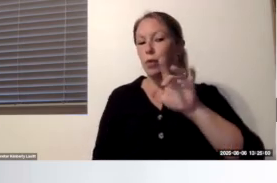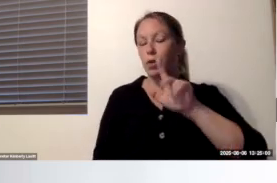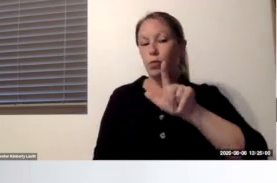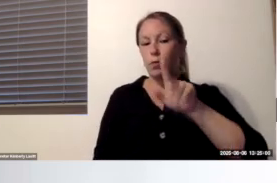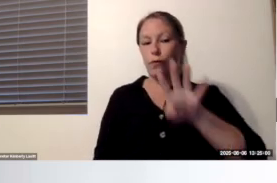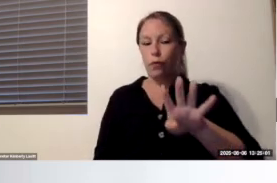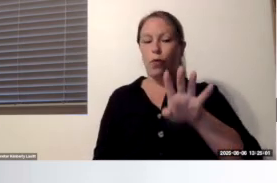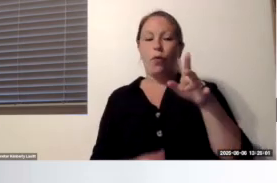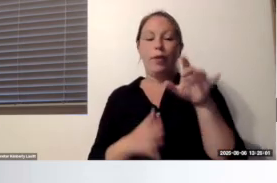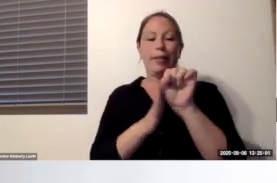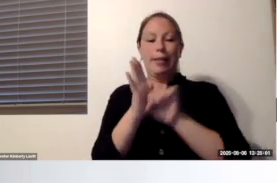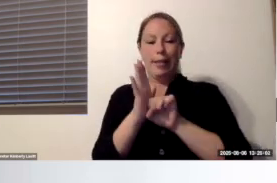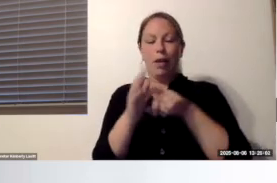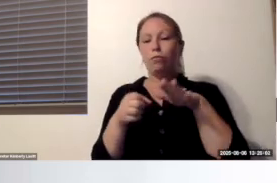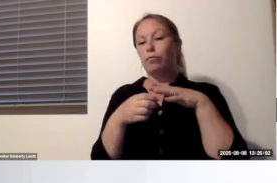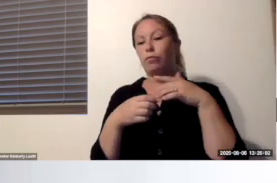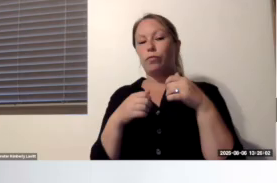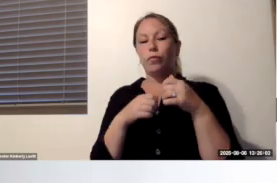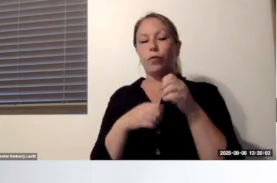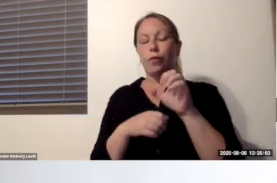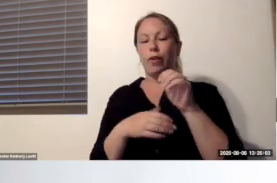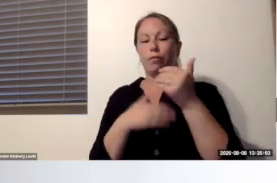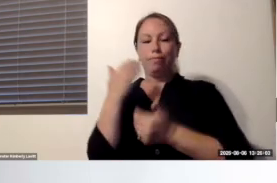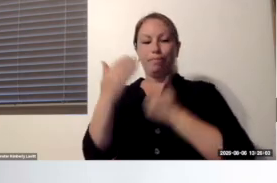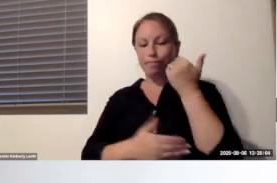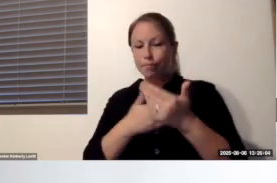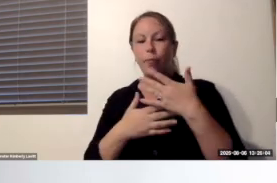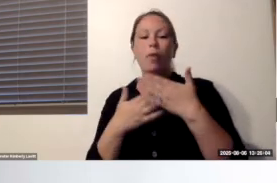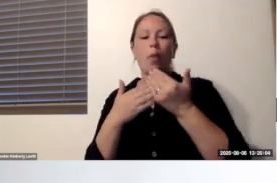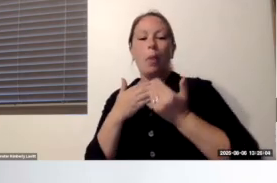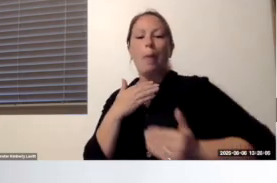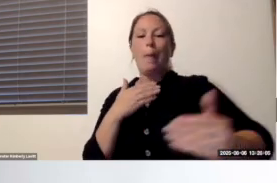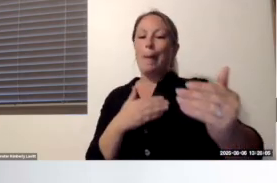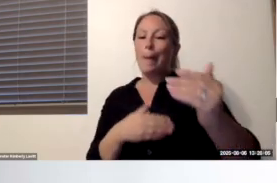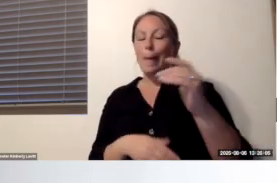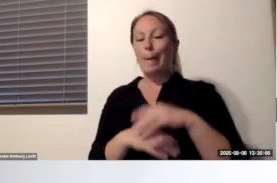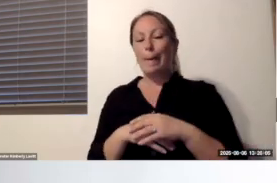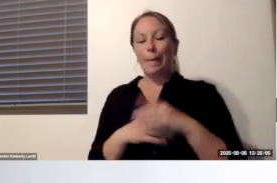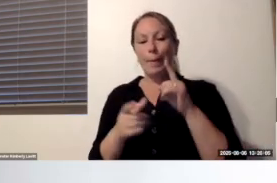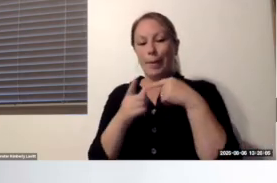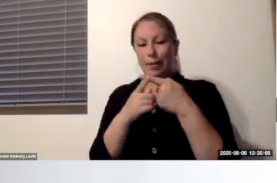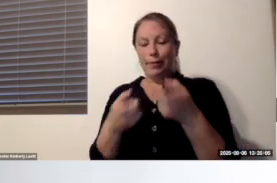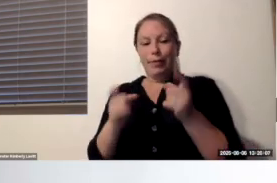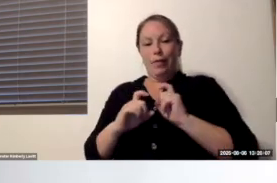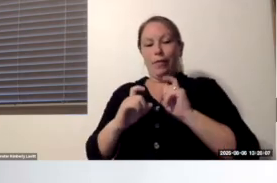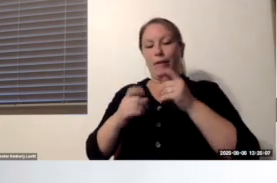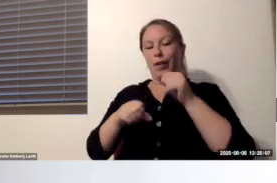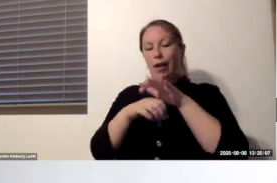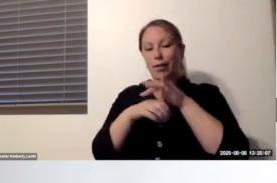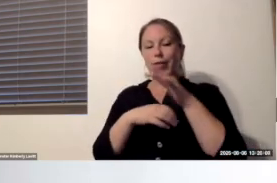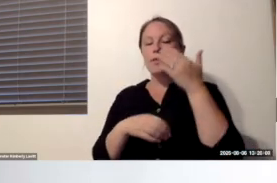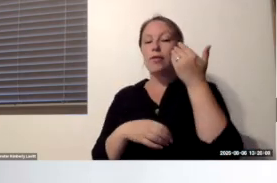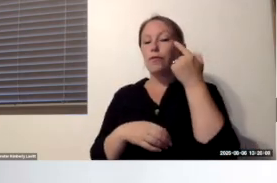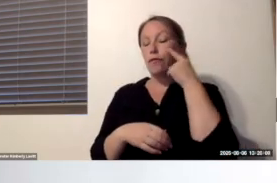state following a monthly staggered rollout in order to ensure equitable access to incentives.